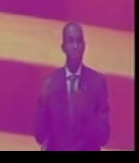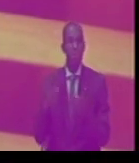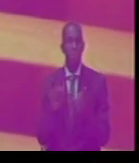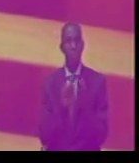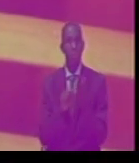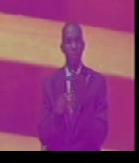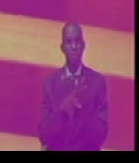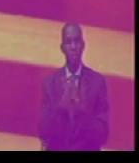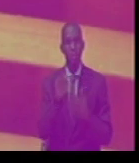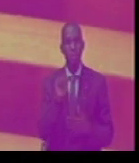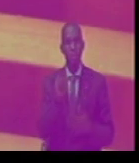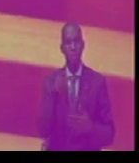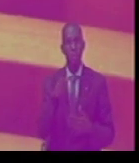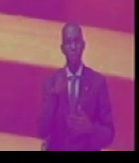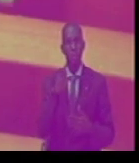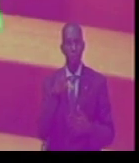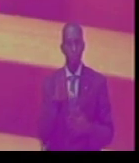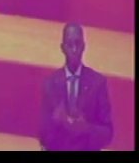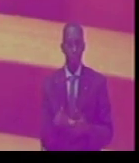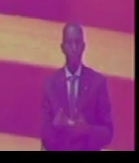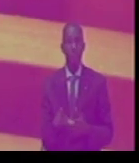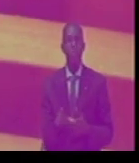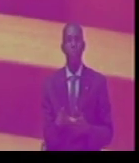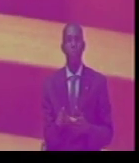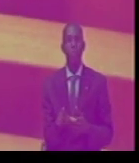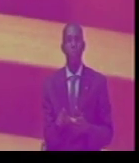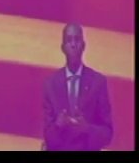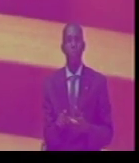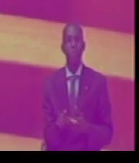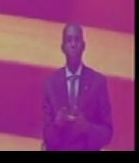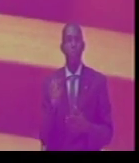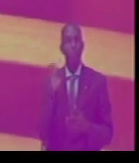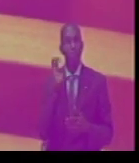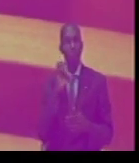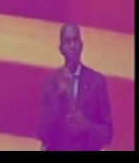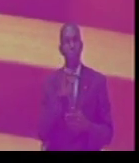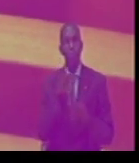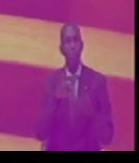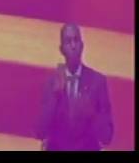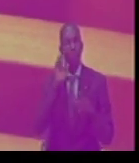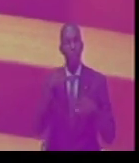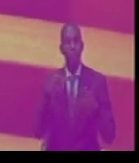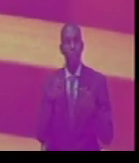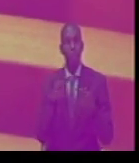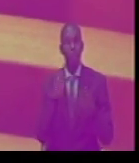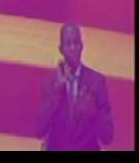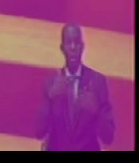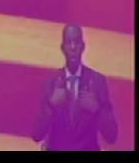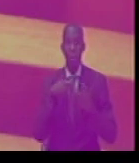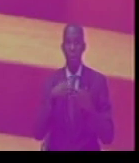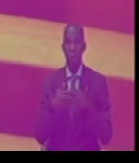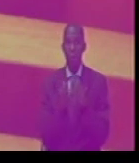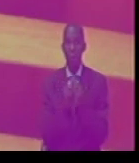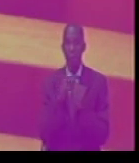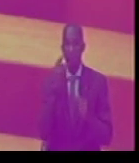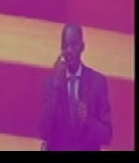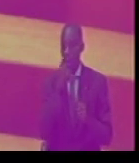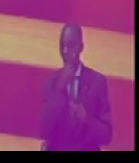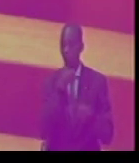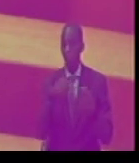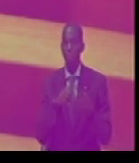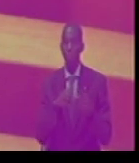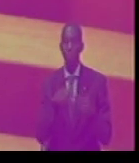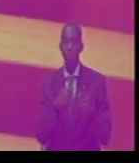me. Right from April, I have an issue of eye with weather light. It affected the eye. When I went to